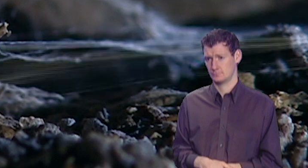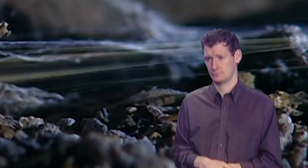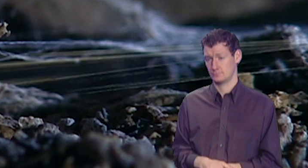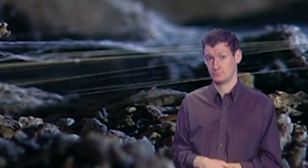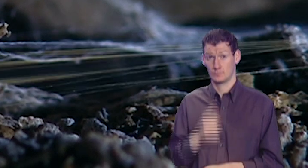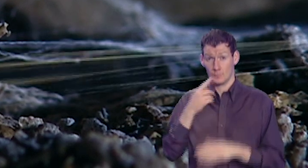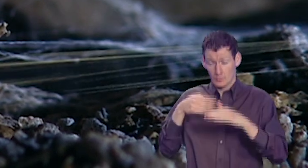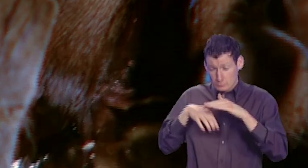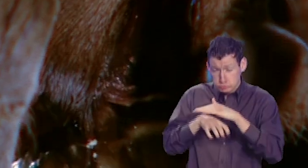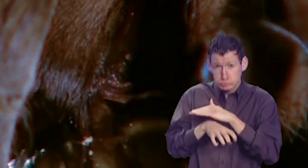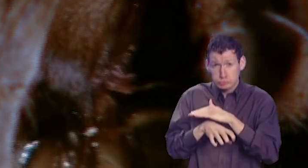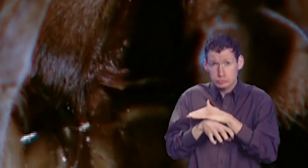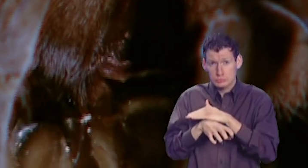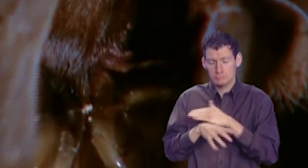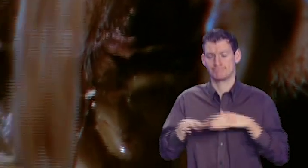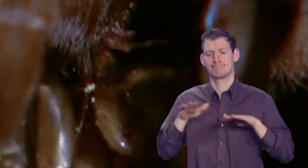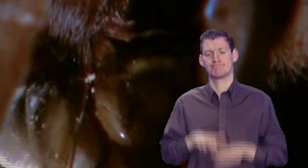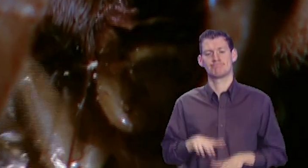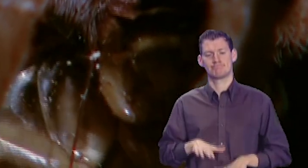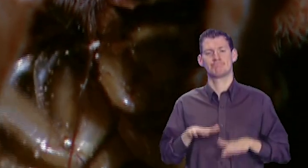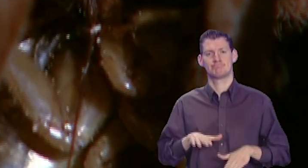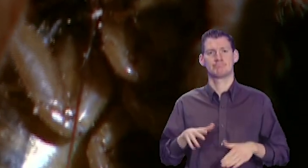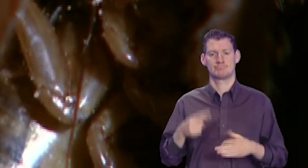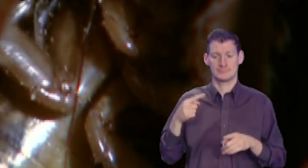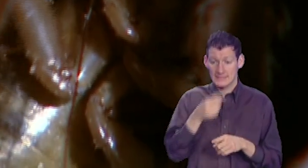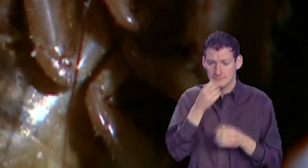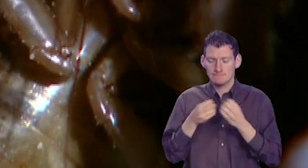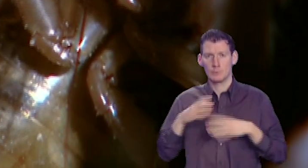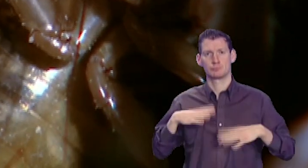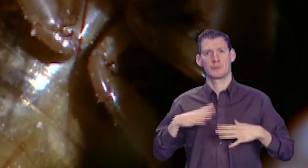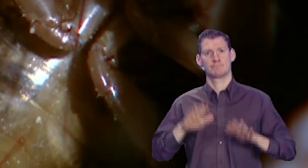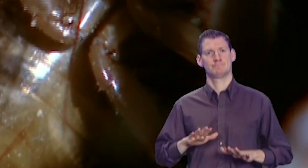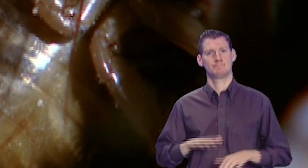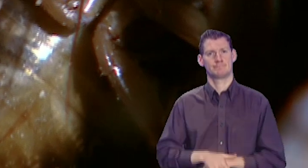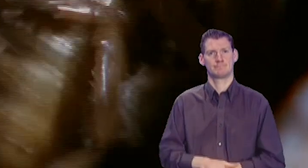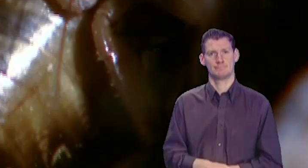Once back in the burrow, it takes its time to prepare the kill.